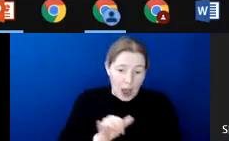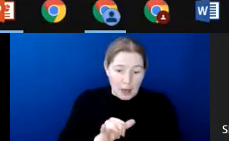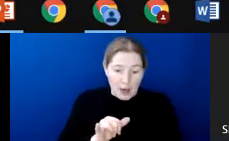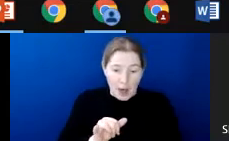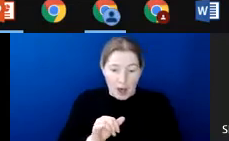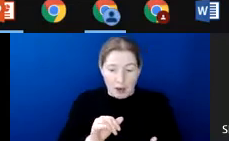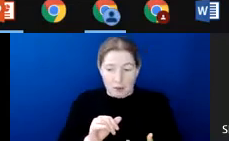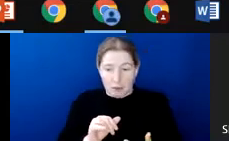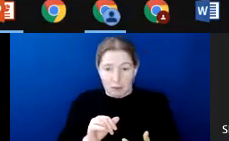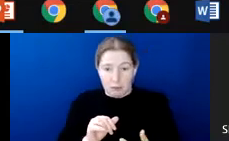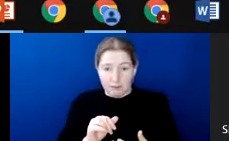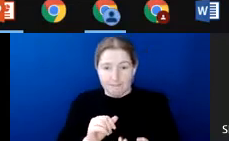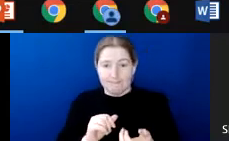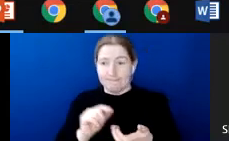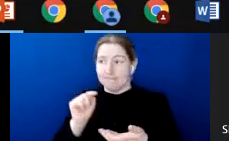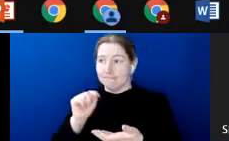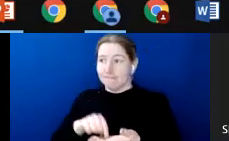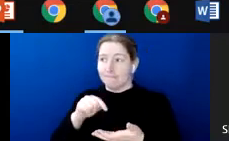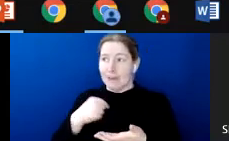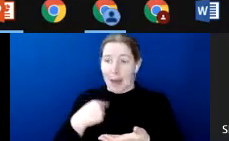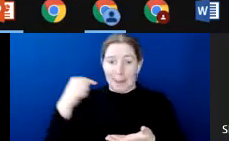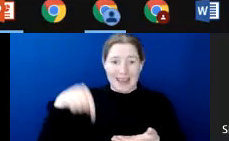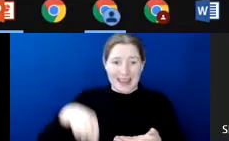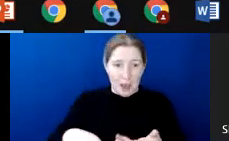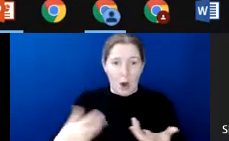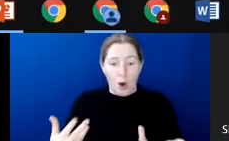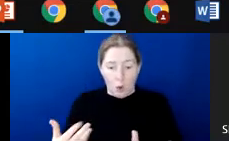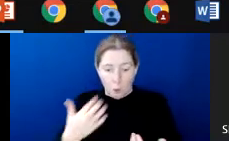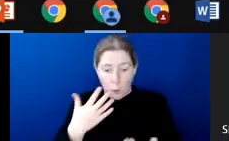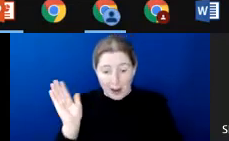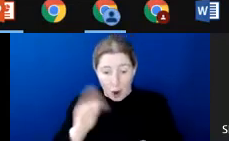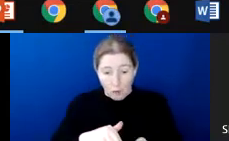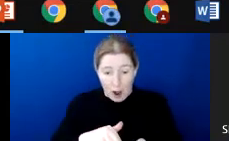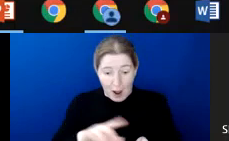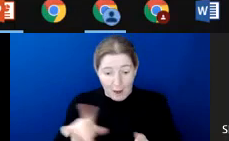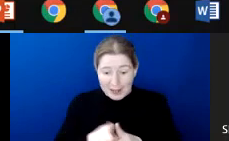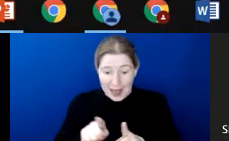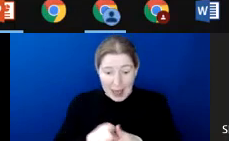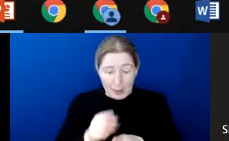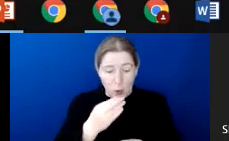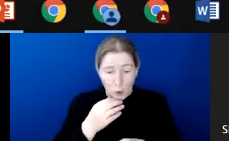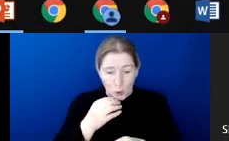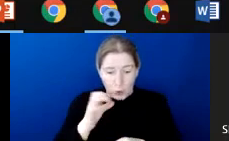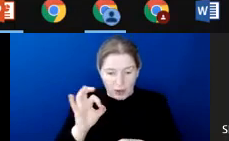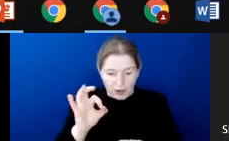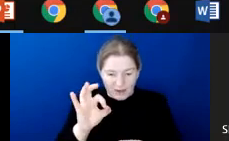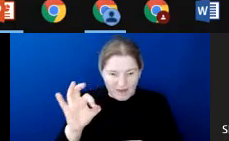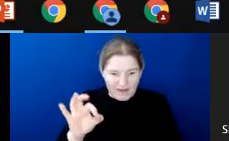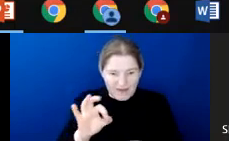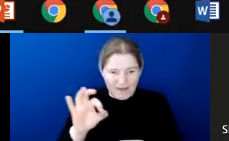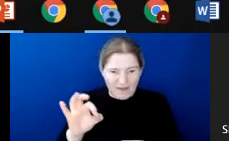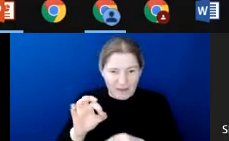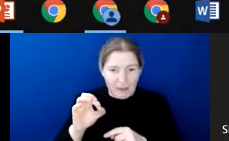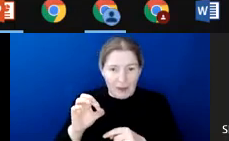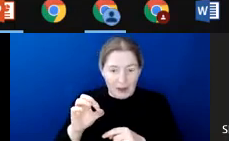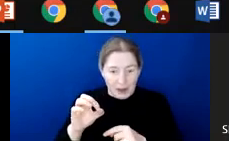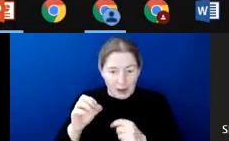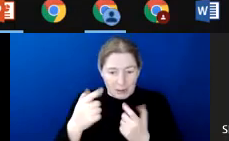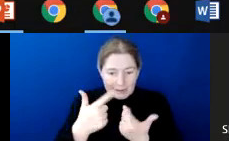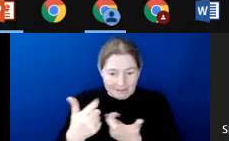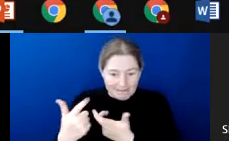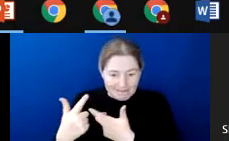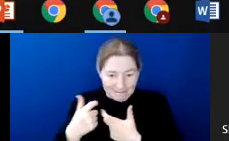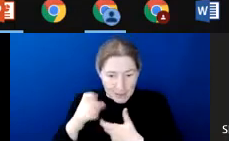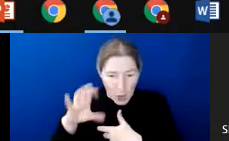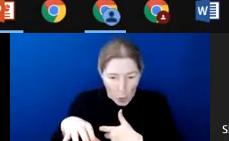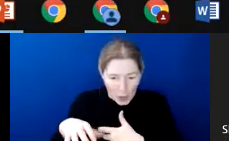that you're going from. And once you arrive, you can either use the location button here to pick up the address, or you